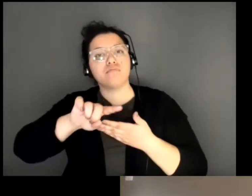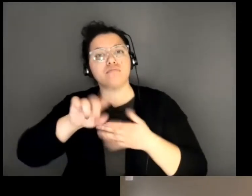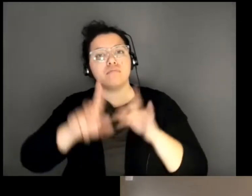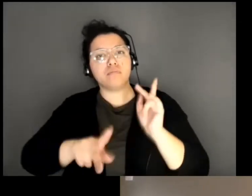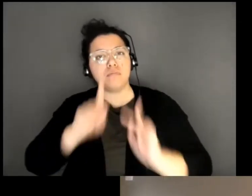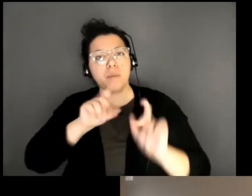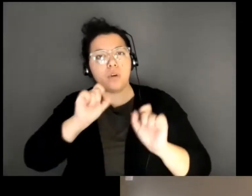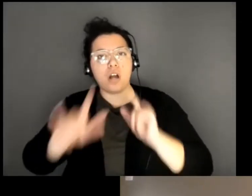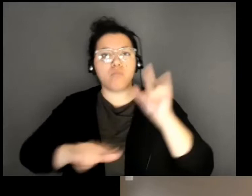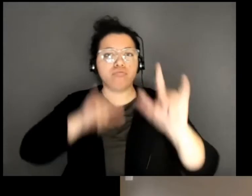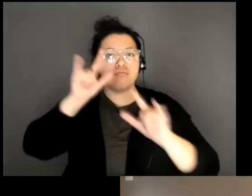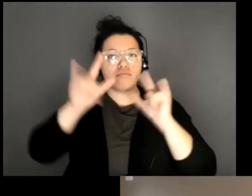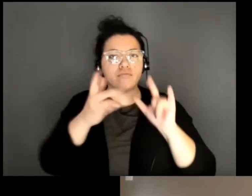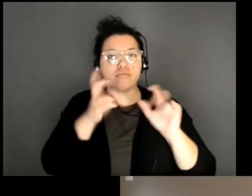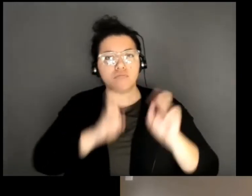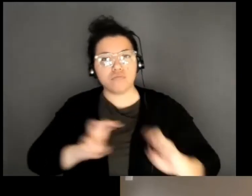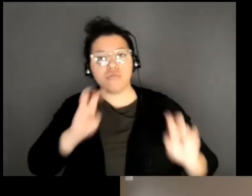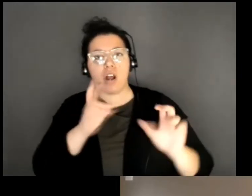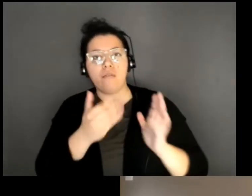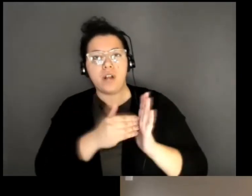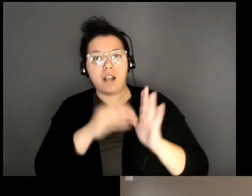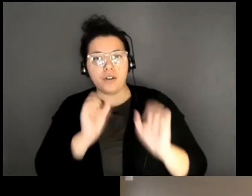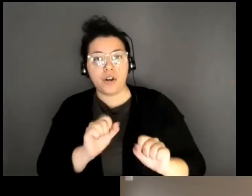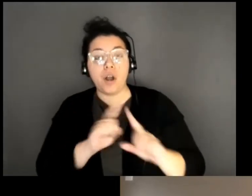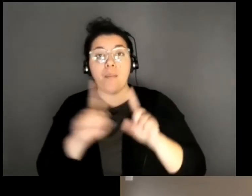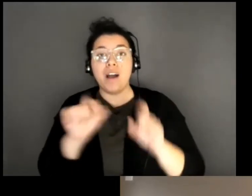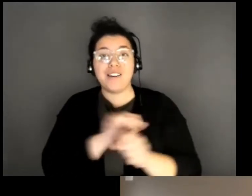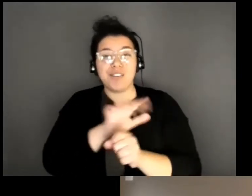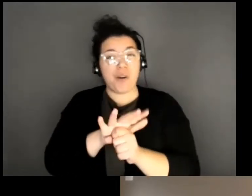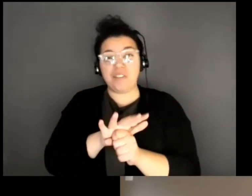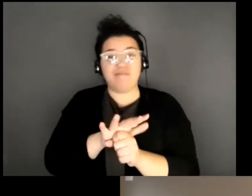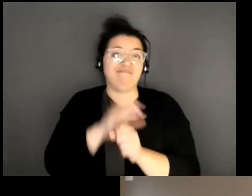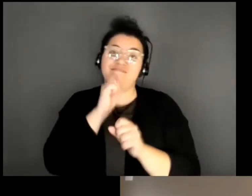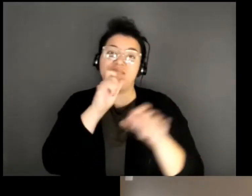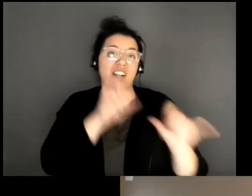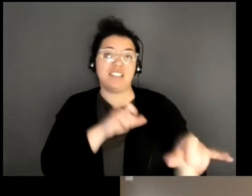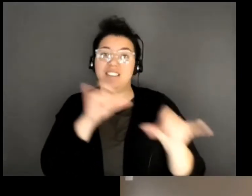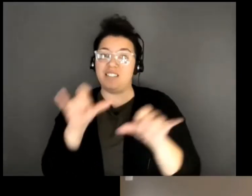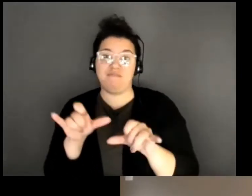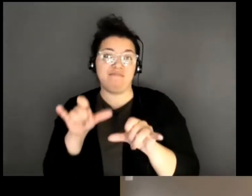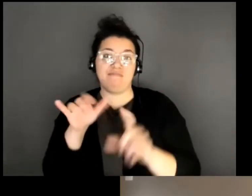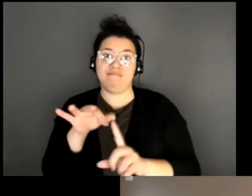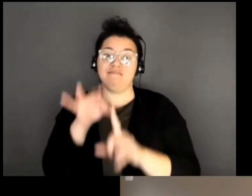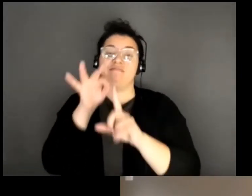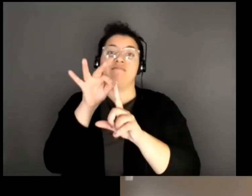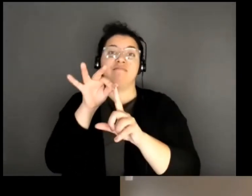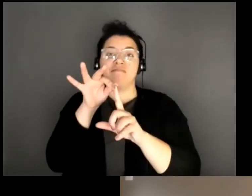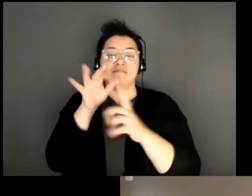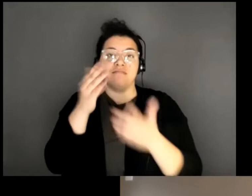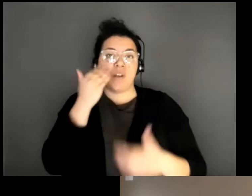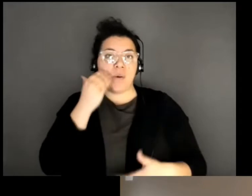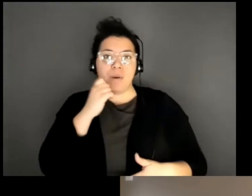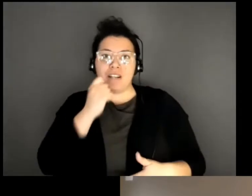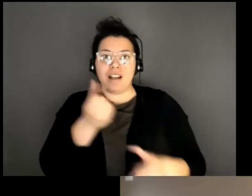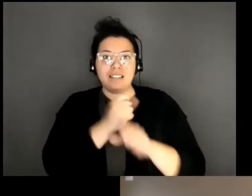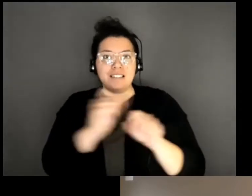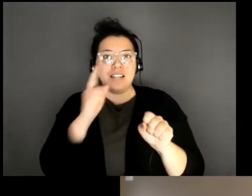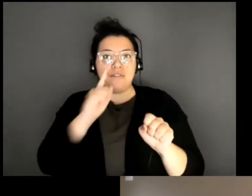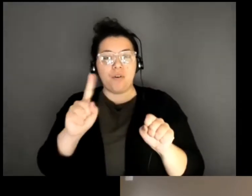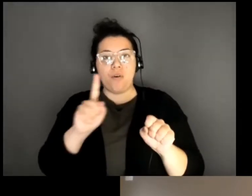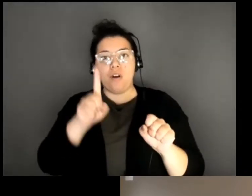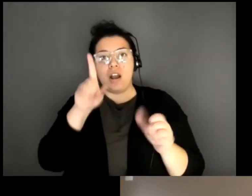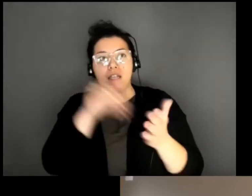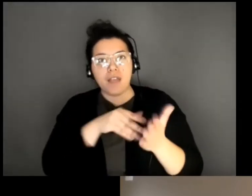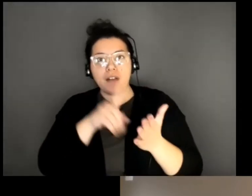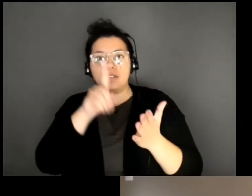so forth. But with COVID, we can't do that. It's not necessarily safe for thousands and thousands of people to be in a room